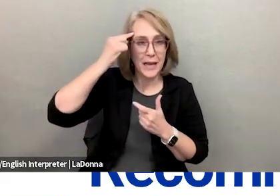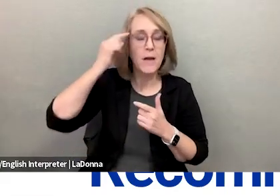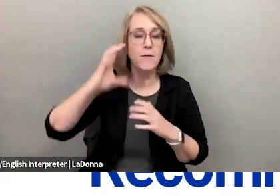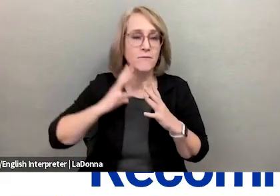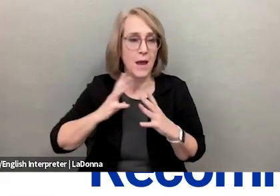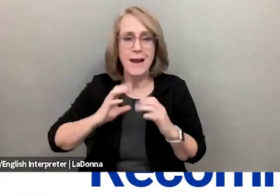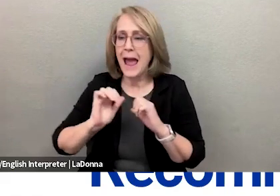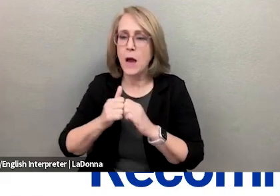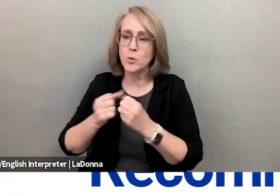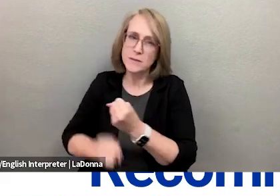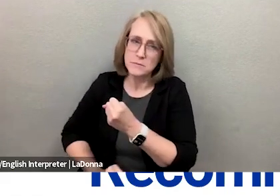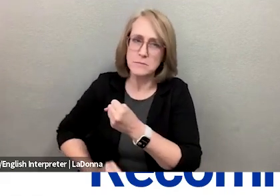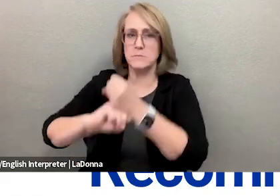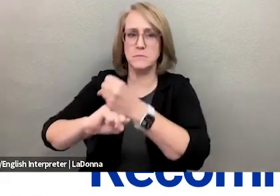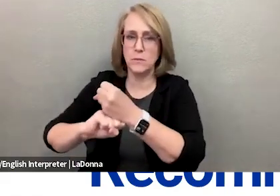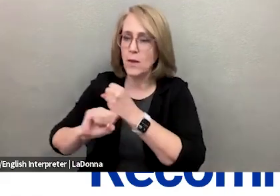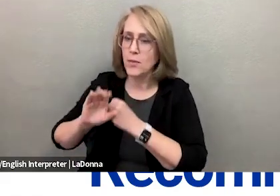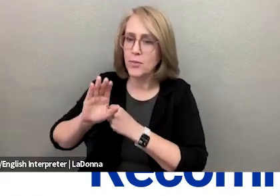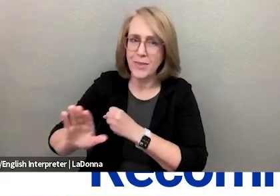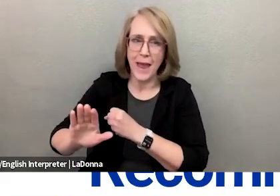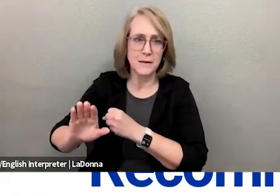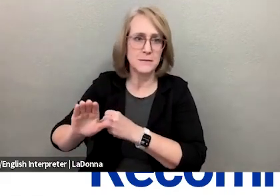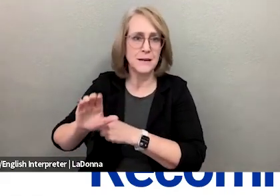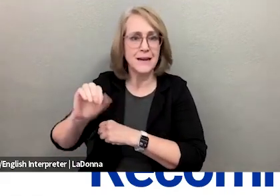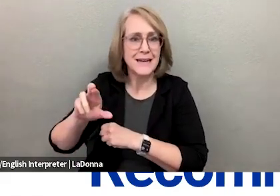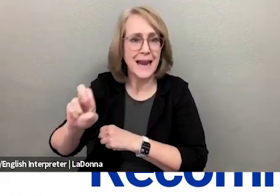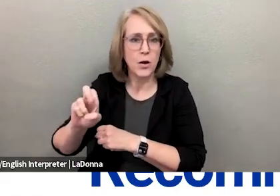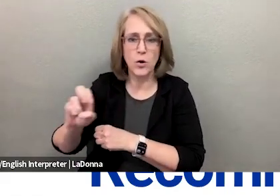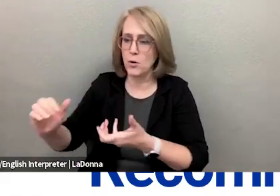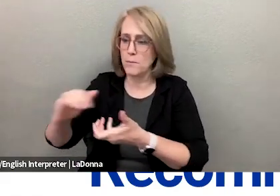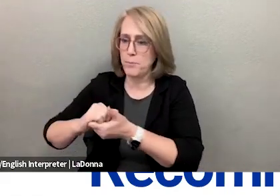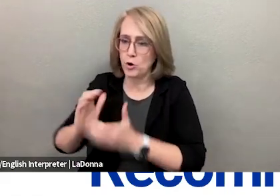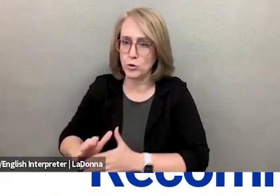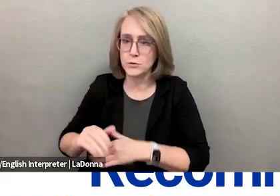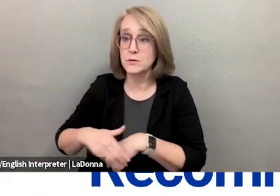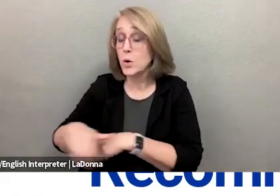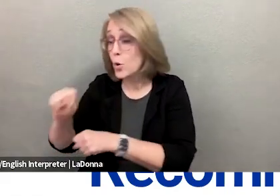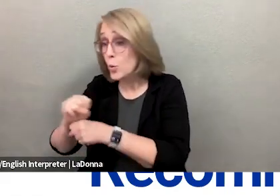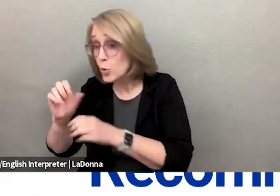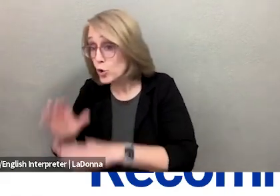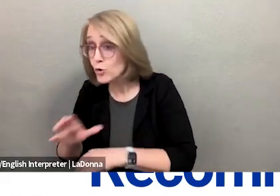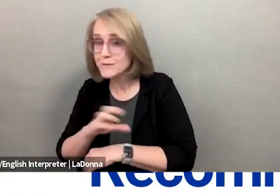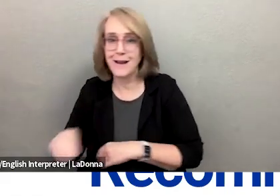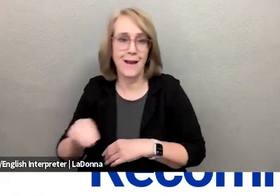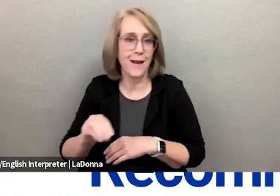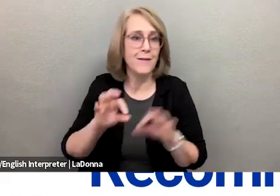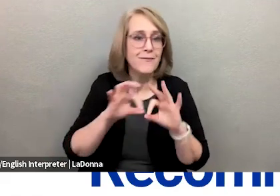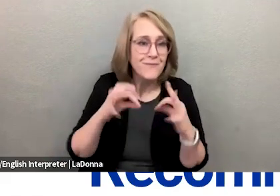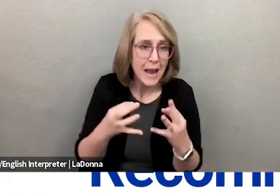that specifically supports care partners, right? How do we support workers and family caregivers as a whole? Next slide,